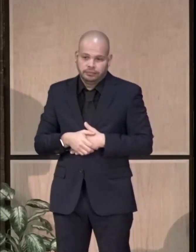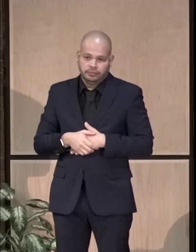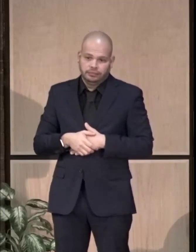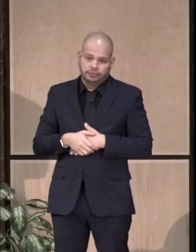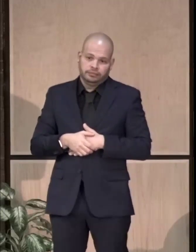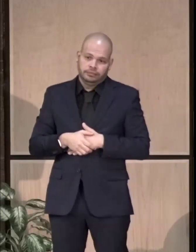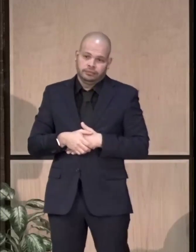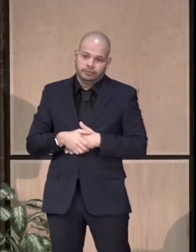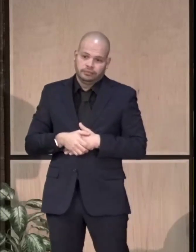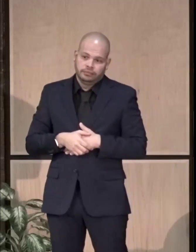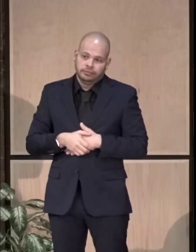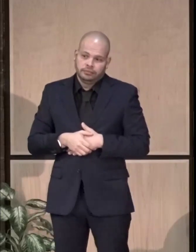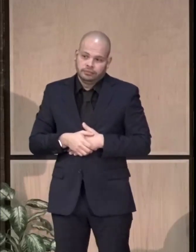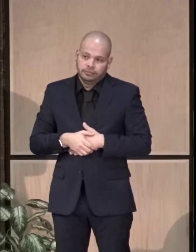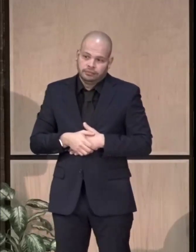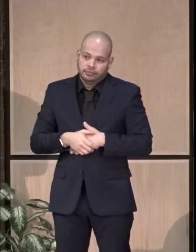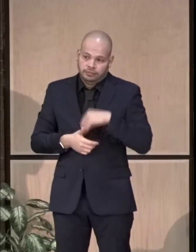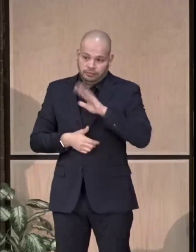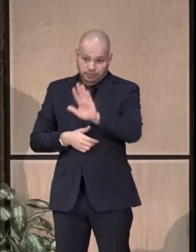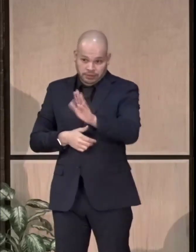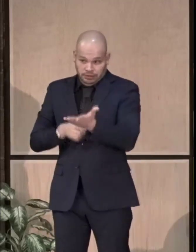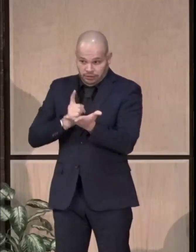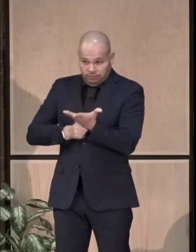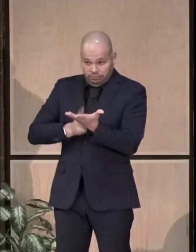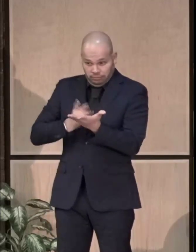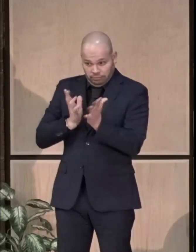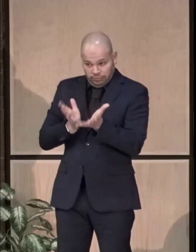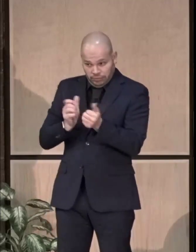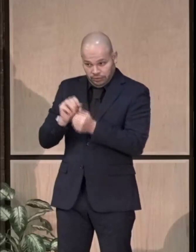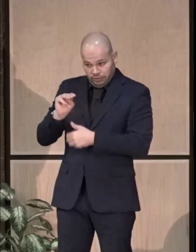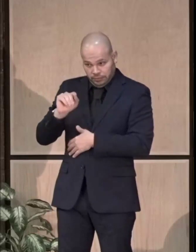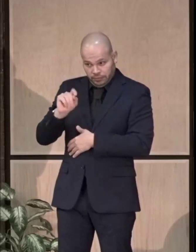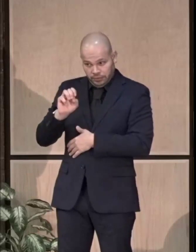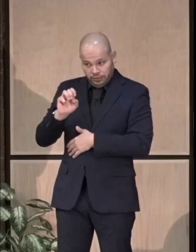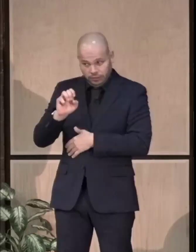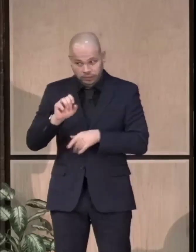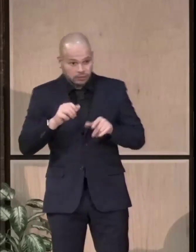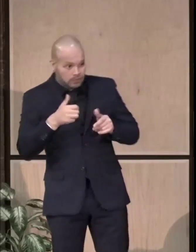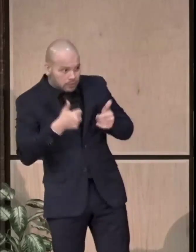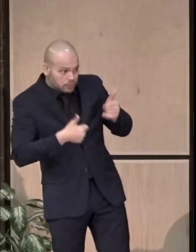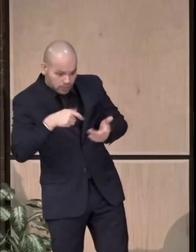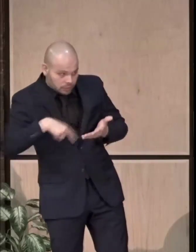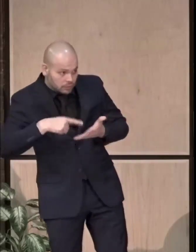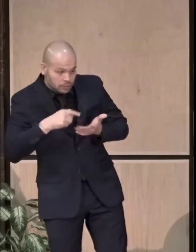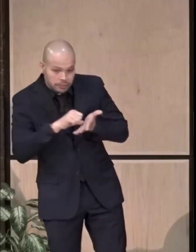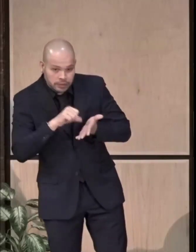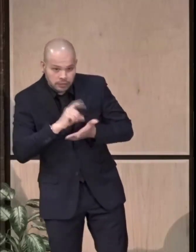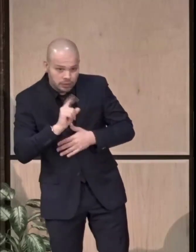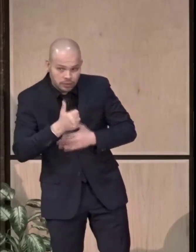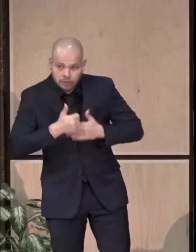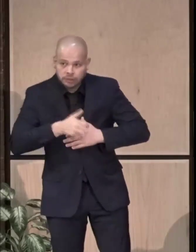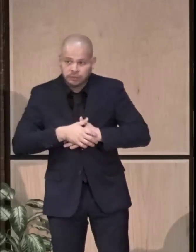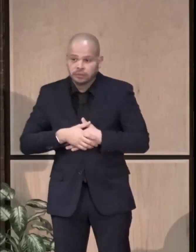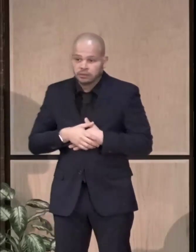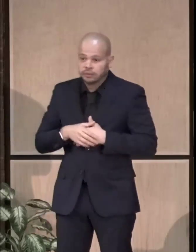There's a conversation with Sergeant Moat. Yeah, at the top of that page. On page 82, about a third of the way